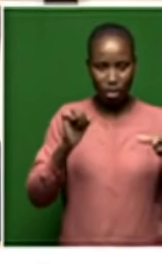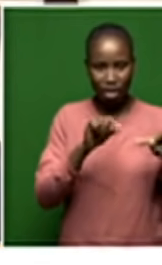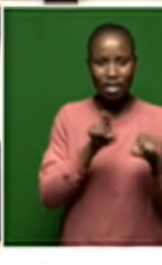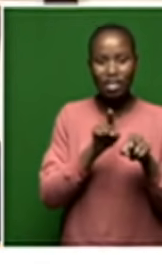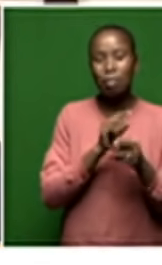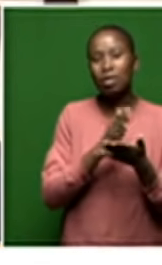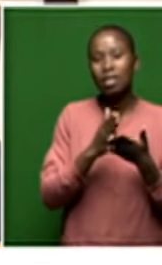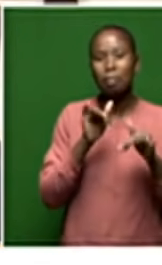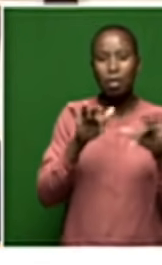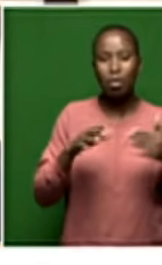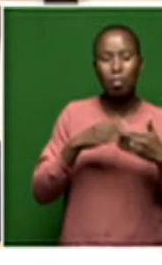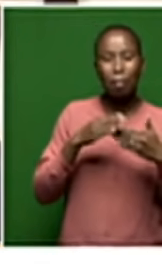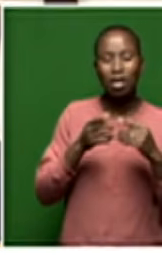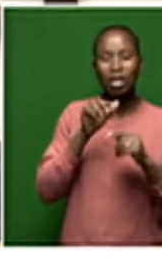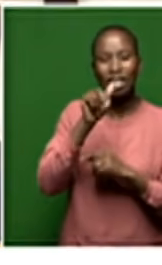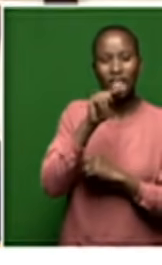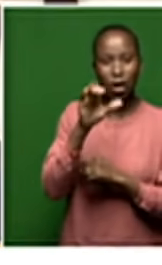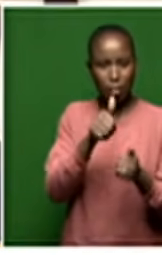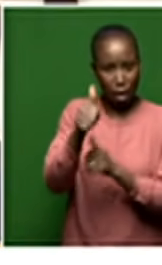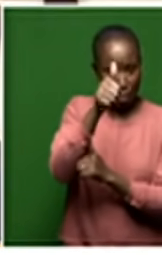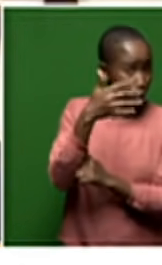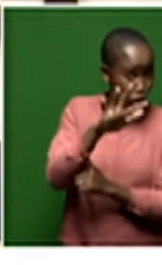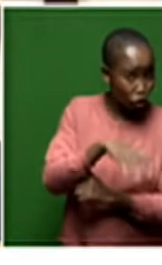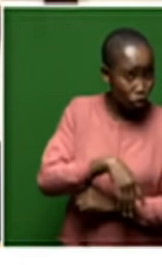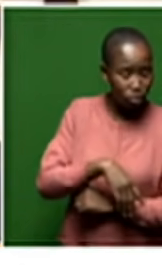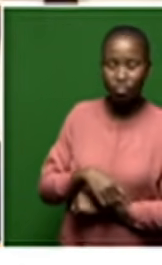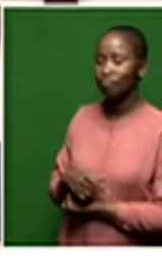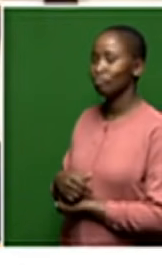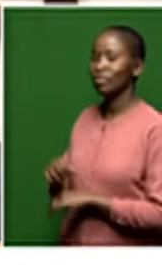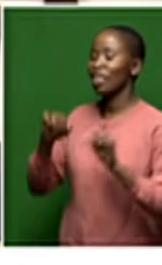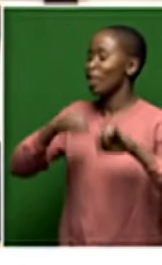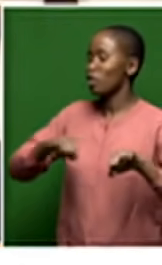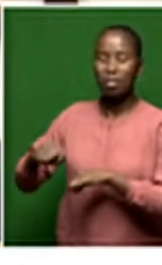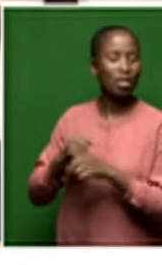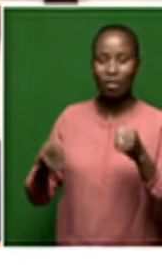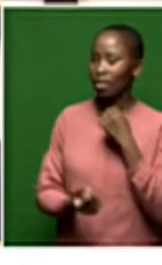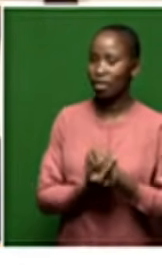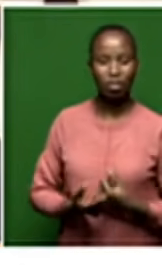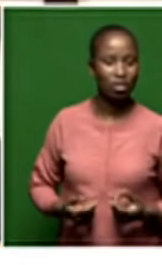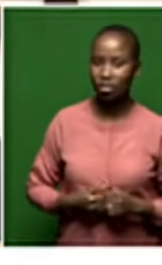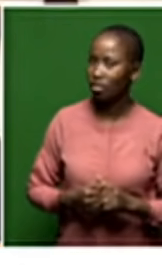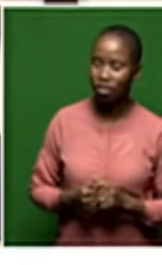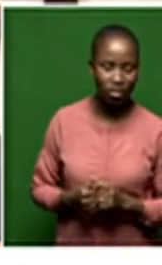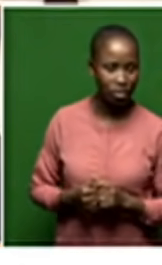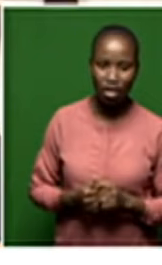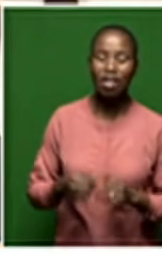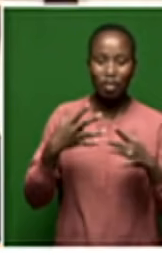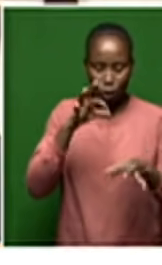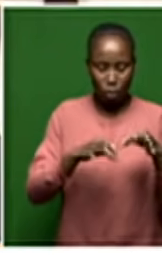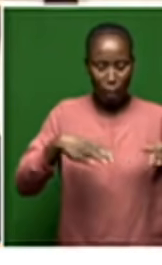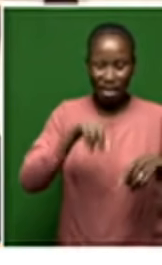of the ANC? There's no such agreement. So it's all in the air. There's no such agreement. We met all the parties,